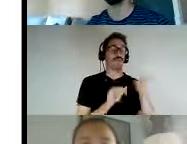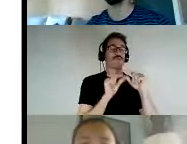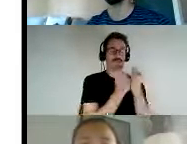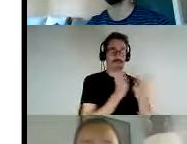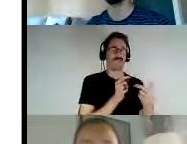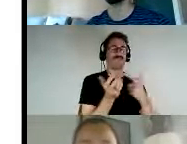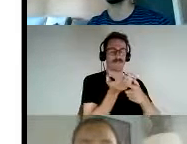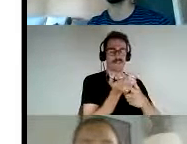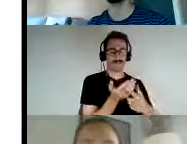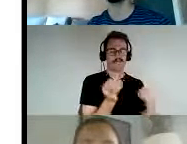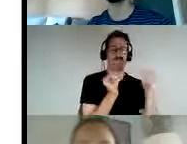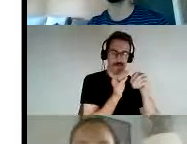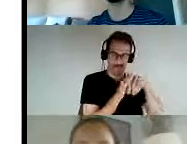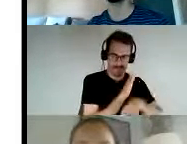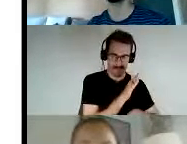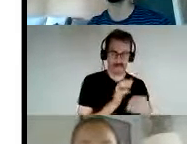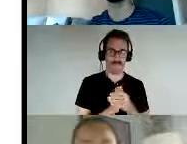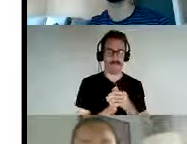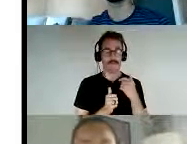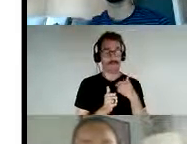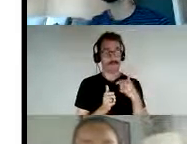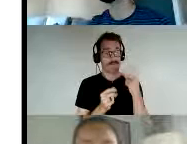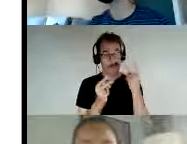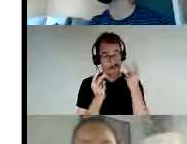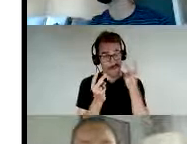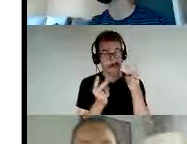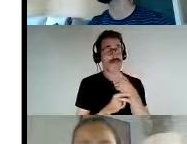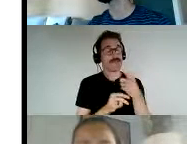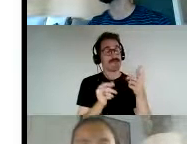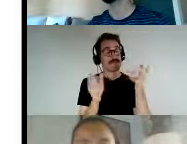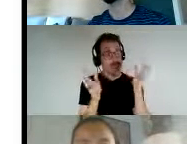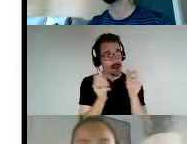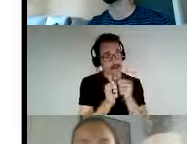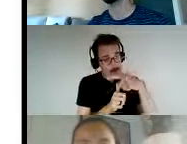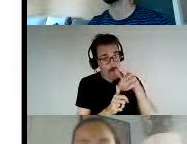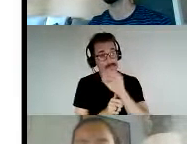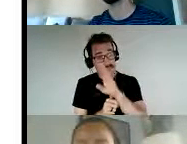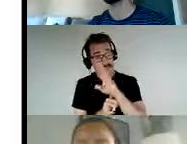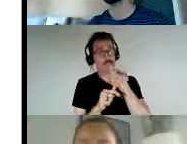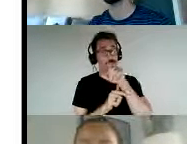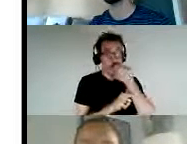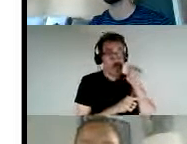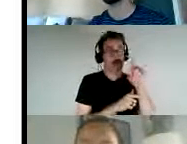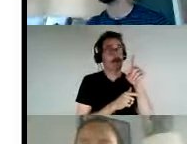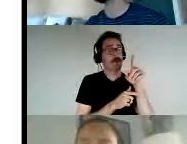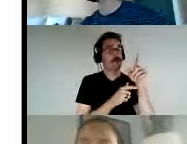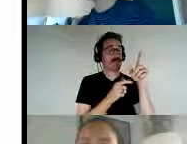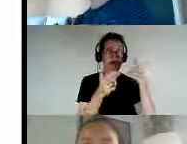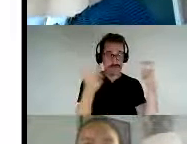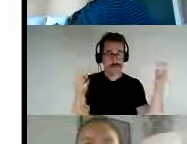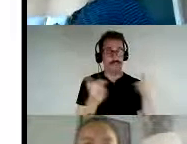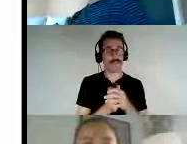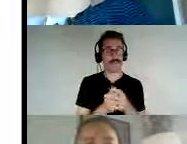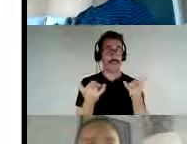We would love to interact with you, so tweet us. We are on Facebook, email us. And right now, it's my great pleasure to